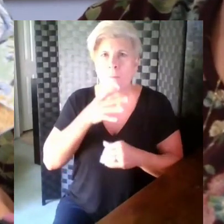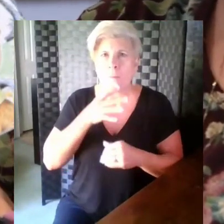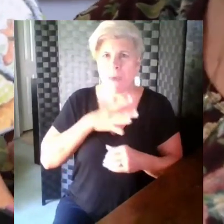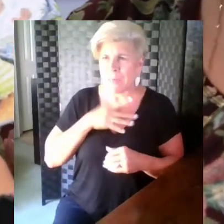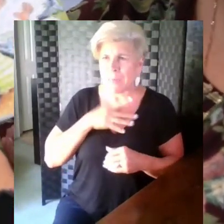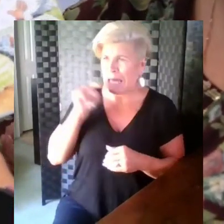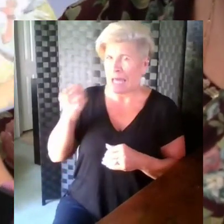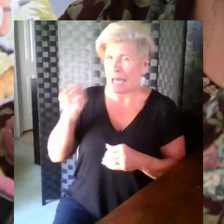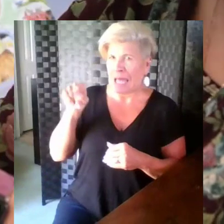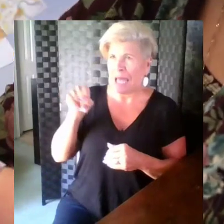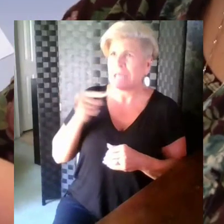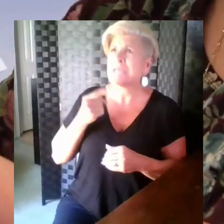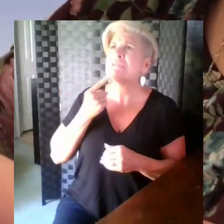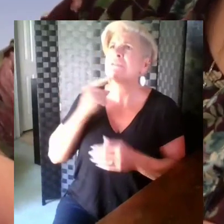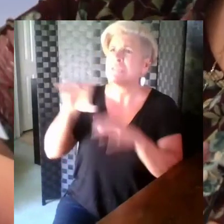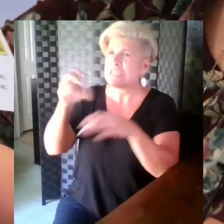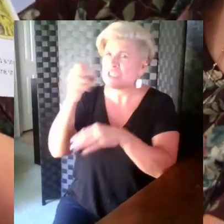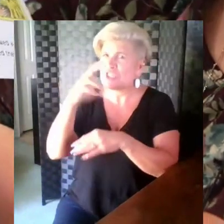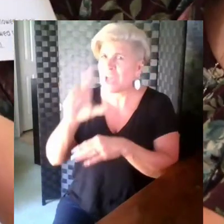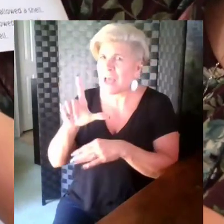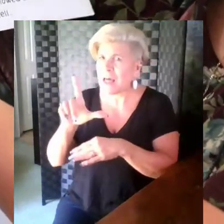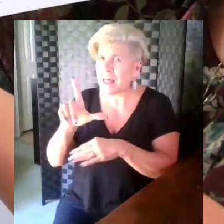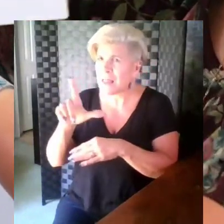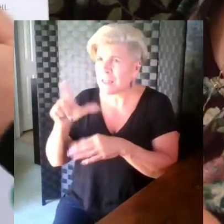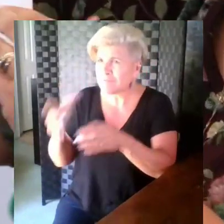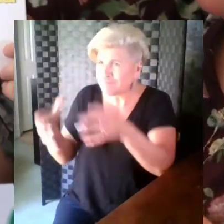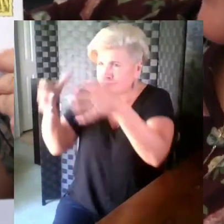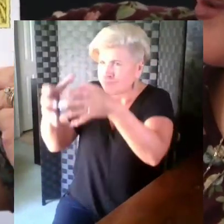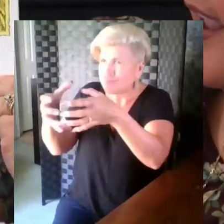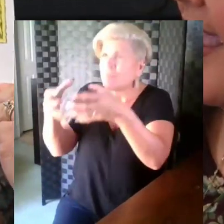an old lady who swallowed a shell.